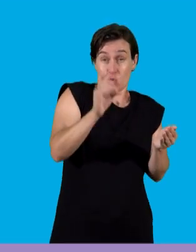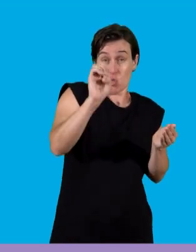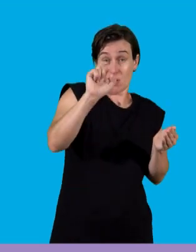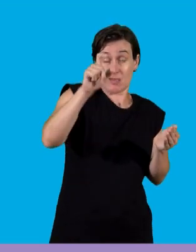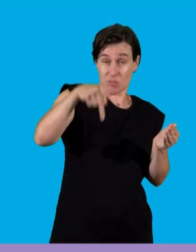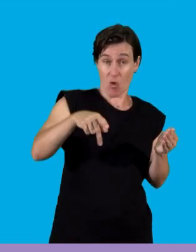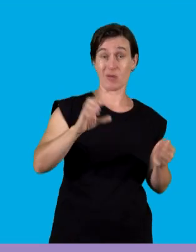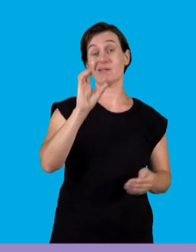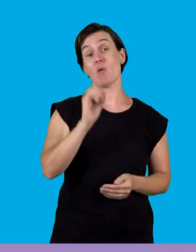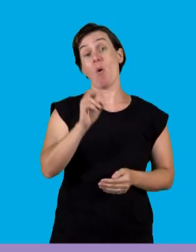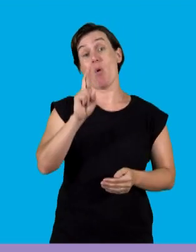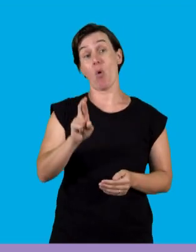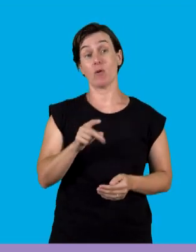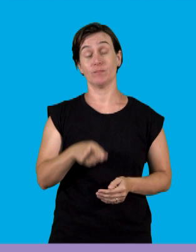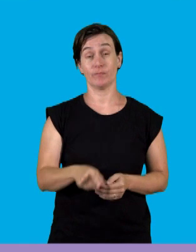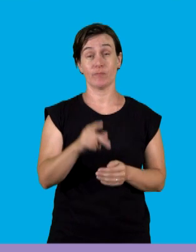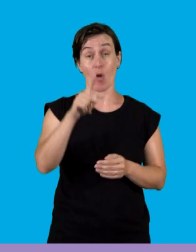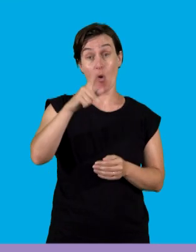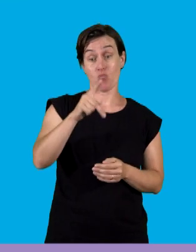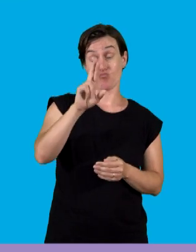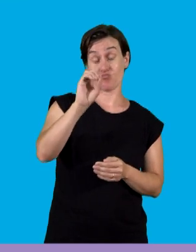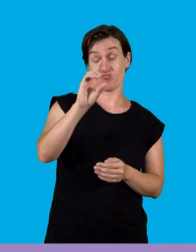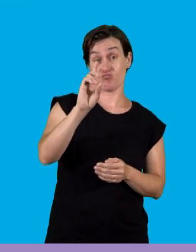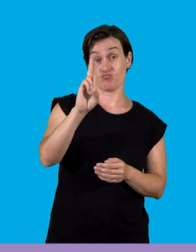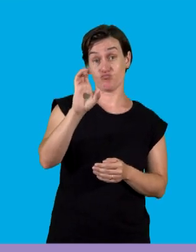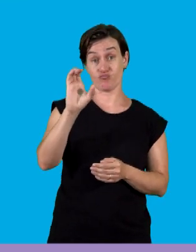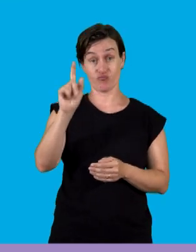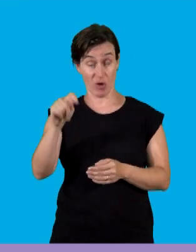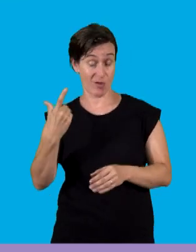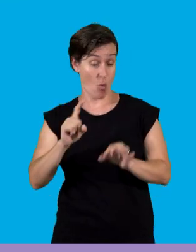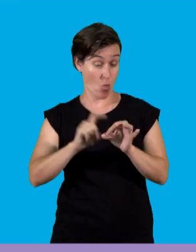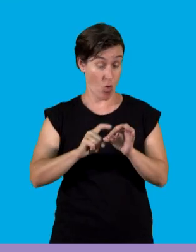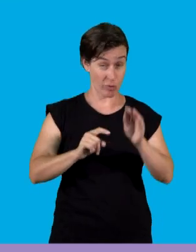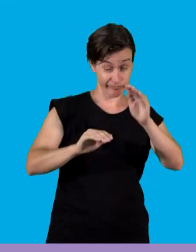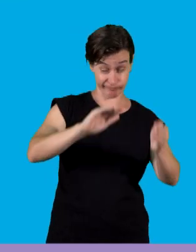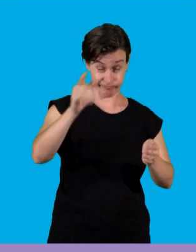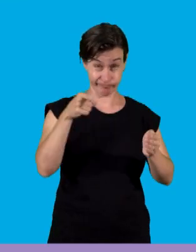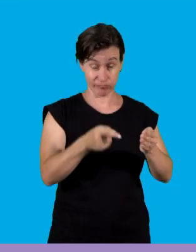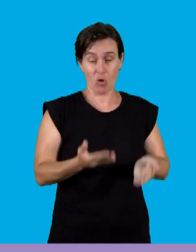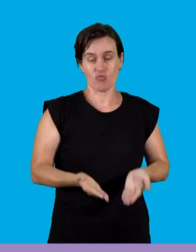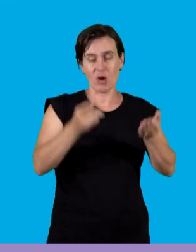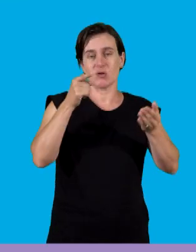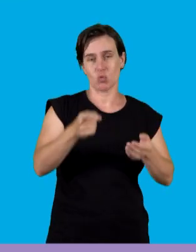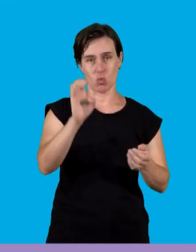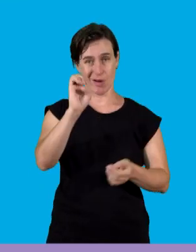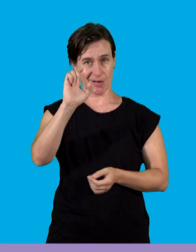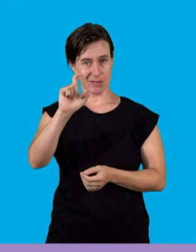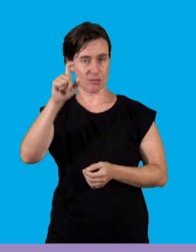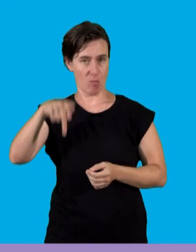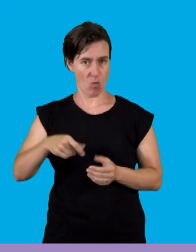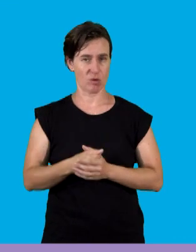exponent, and of course the last one, raising a product or raising a quotient to a